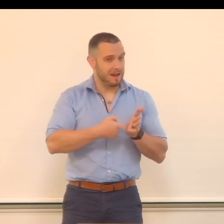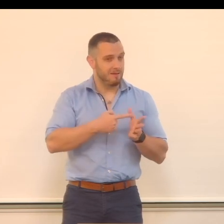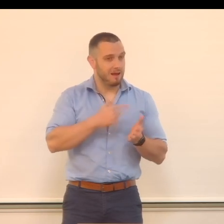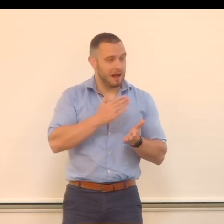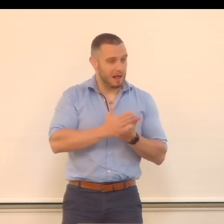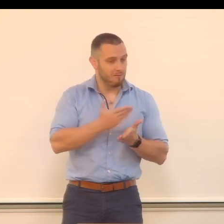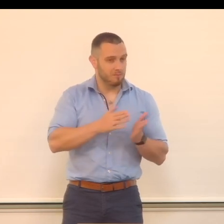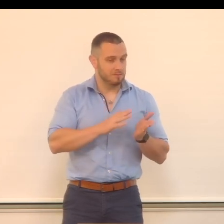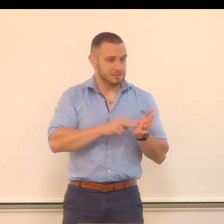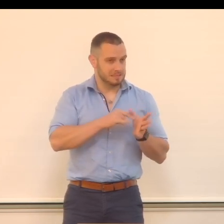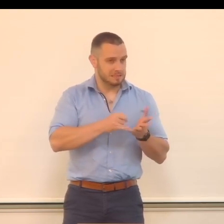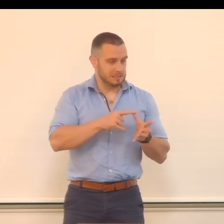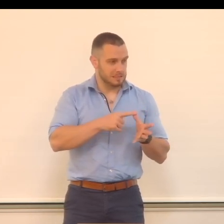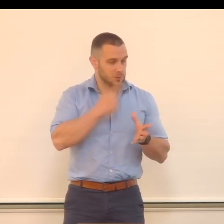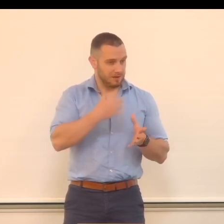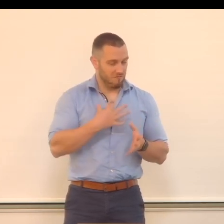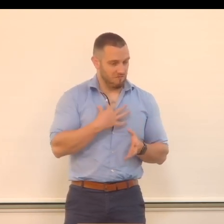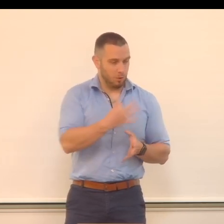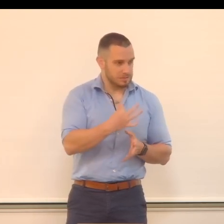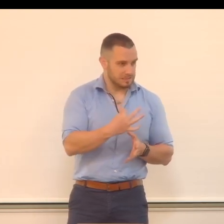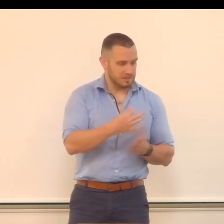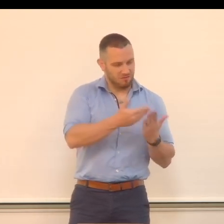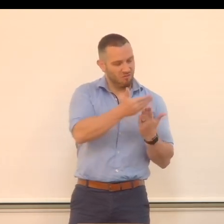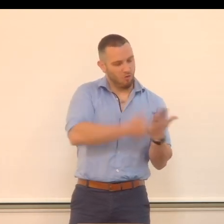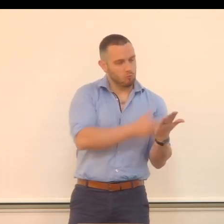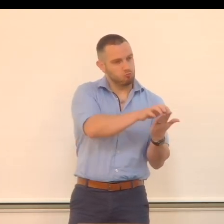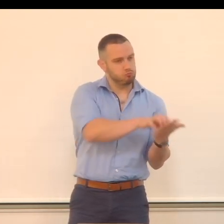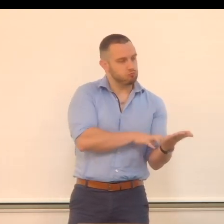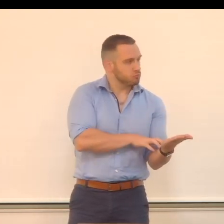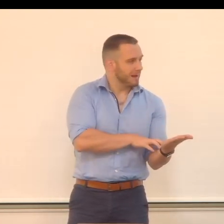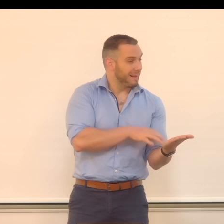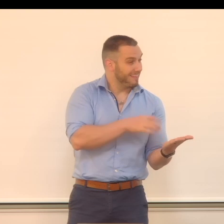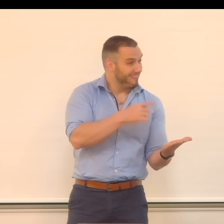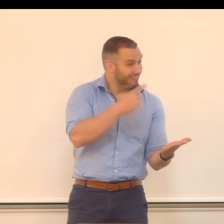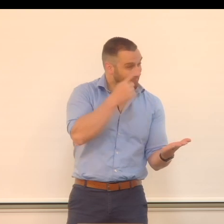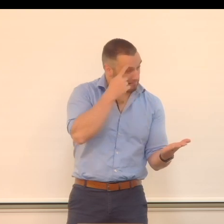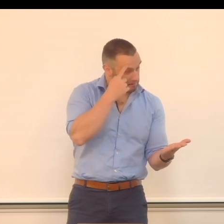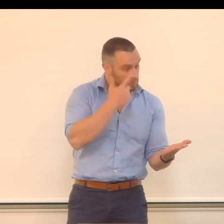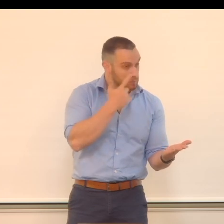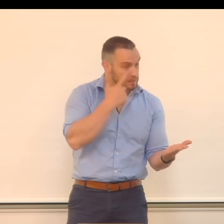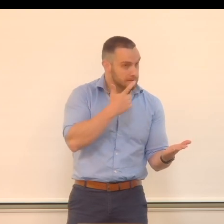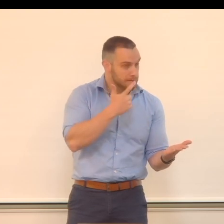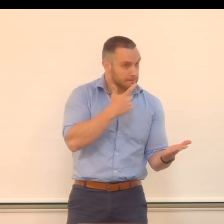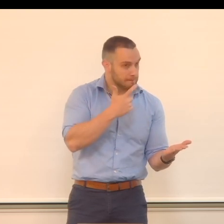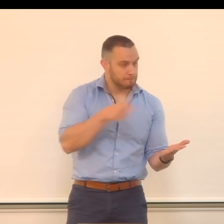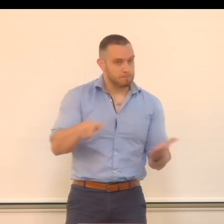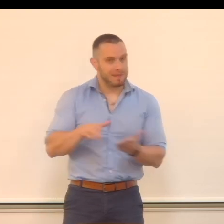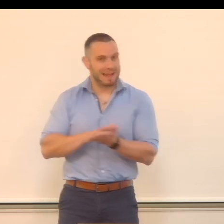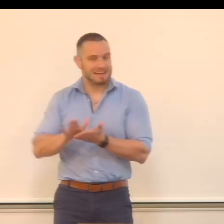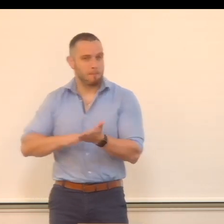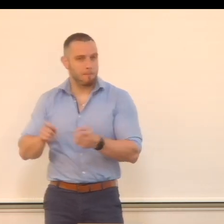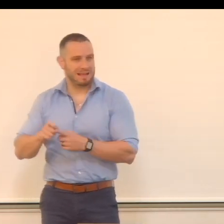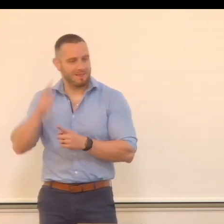check the website where you can volunteer, and there's a form to fill out. I believe that's the case. I don't believe that's the case for